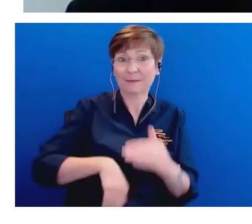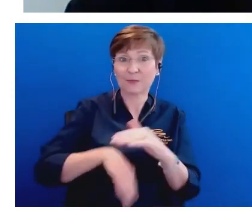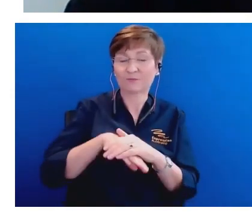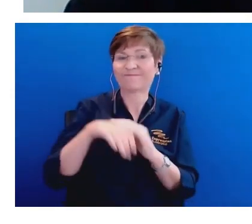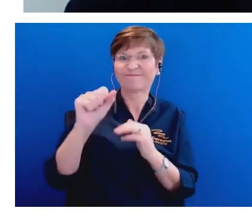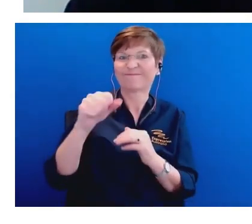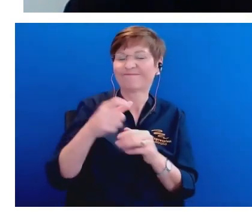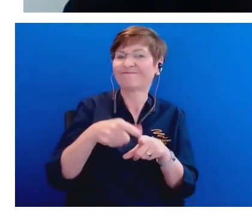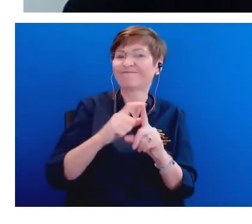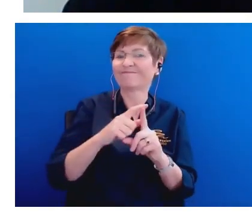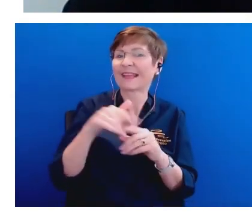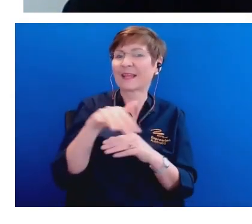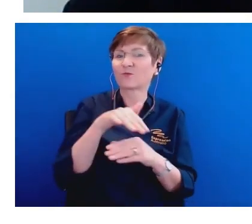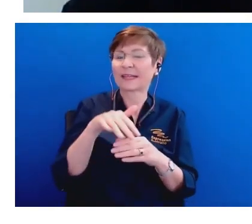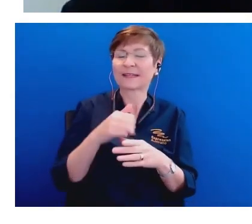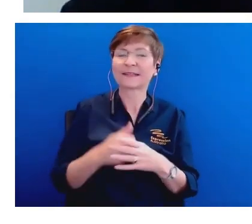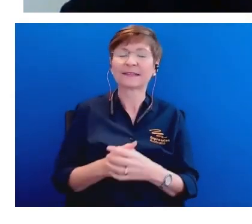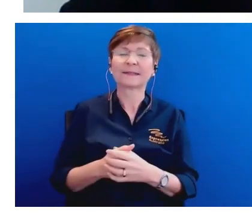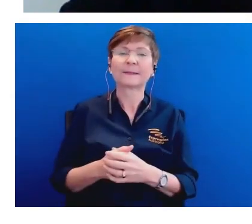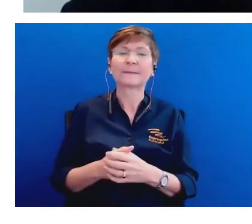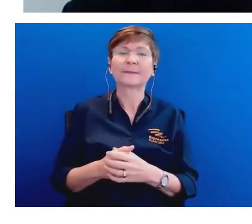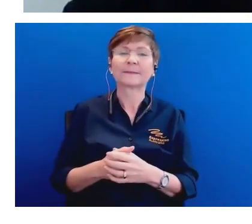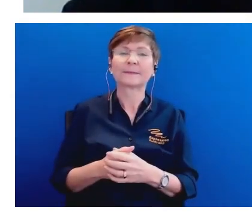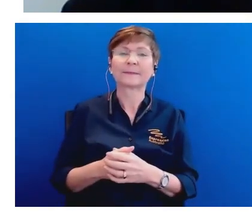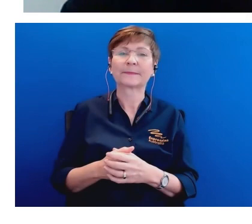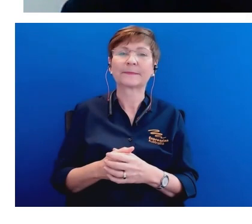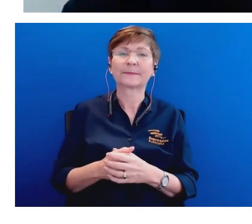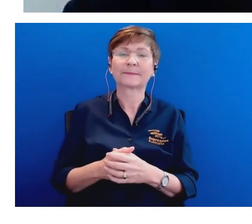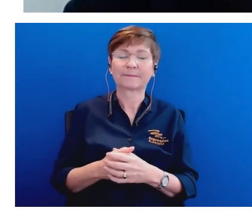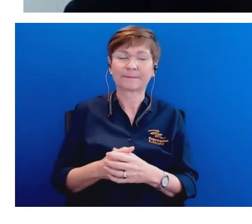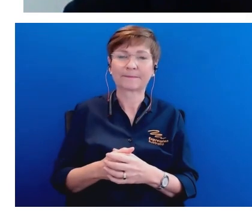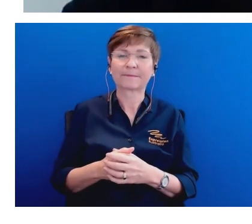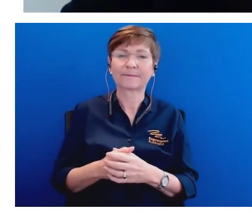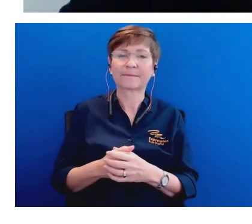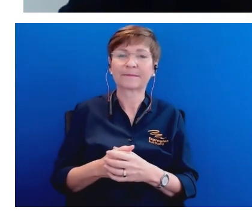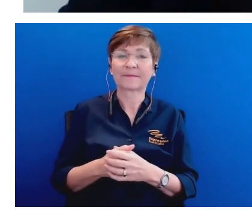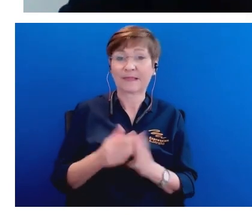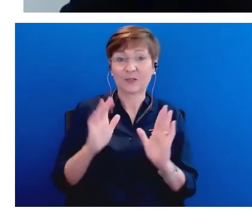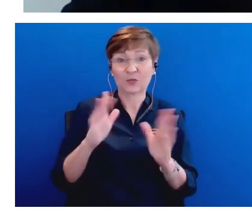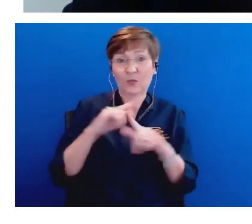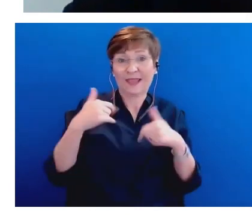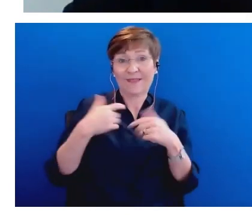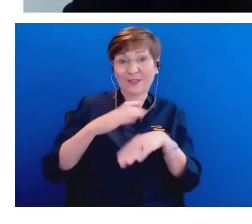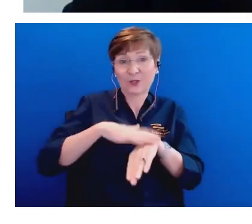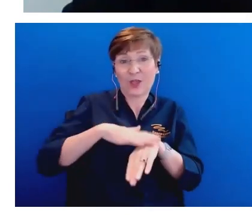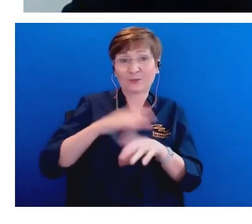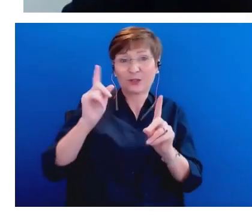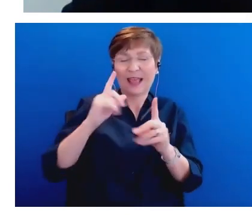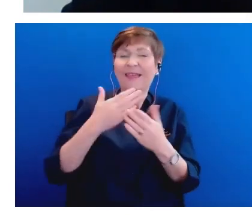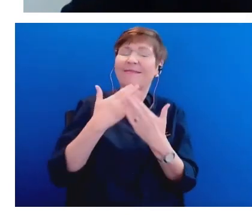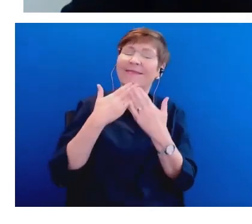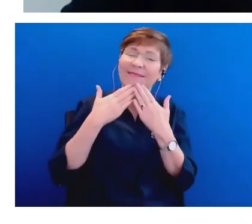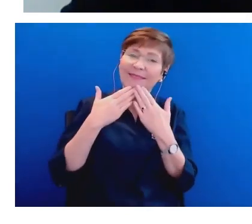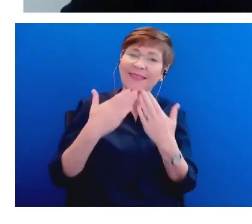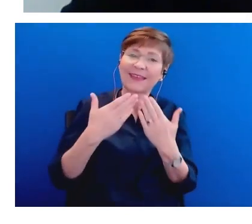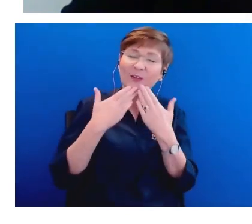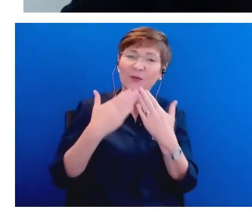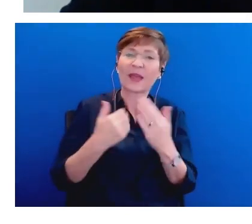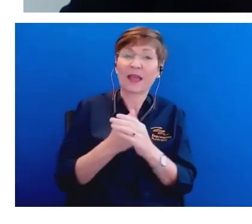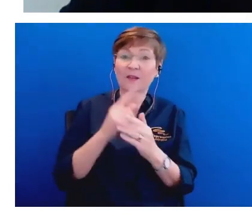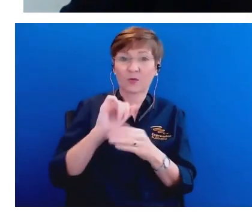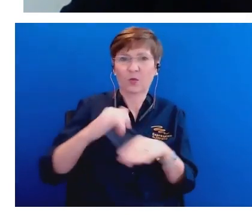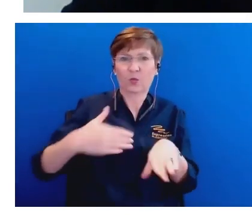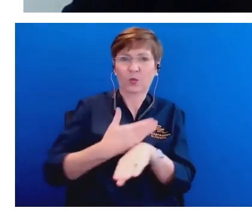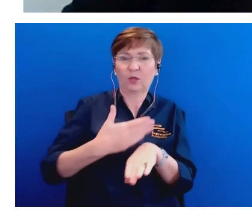area. So I think that's all we've got time for today. So thank you very much for your time today, Yvette, and the work you are doing